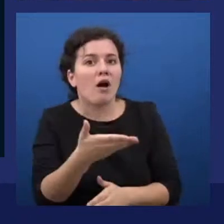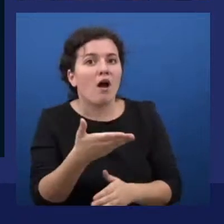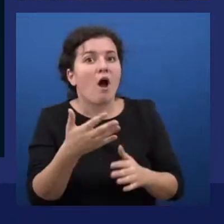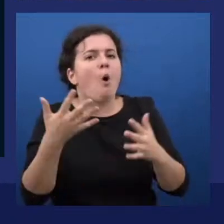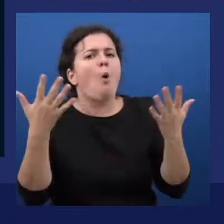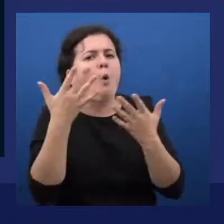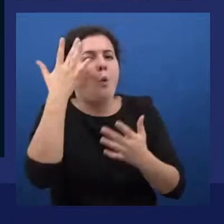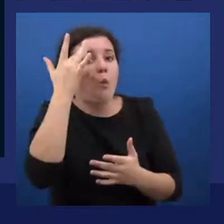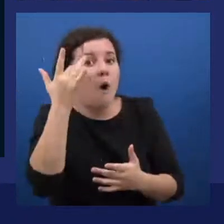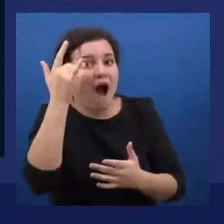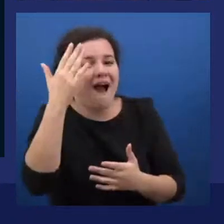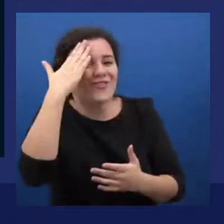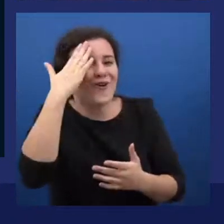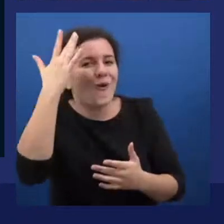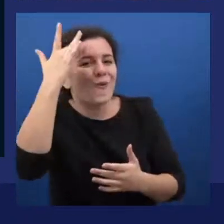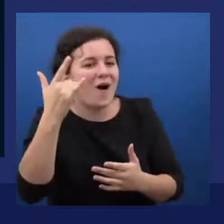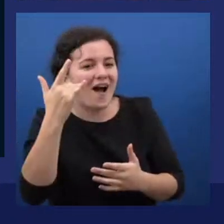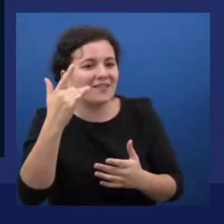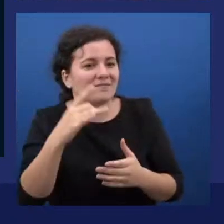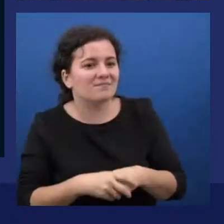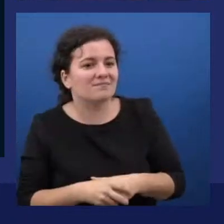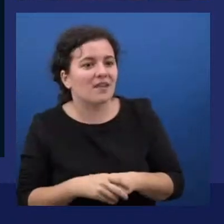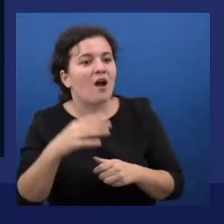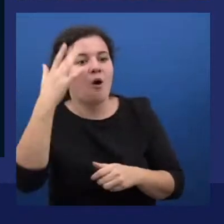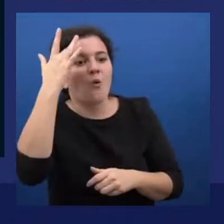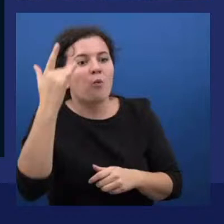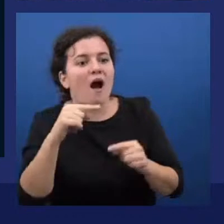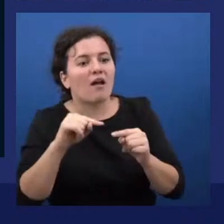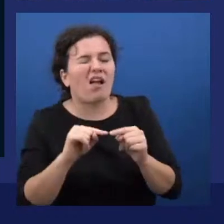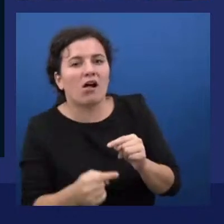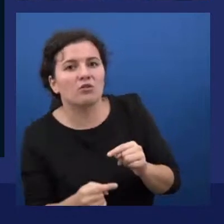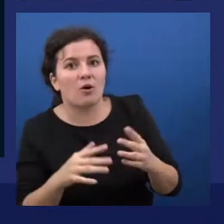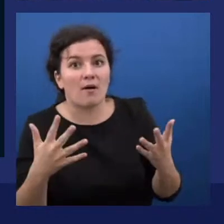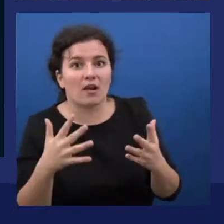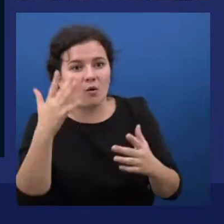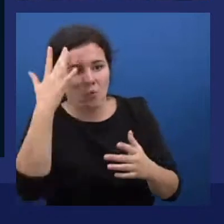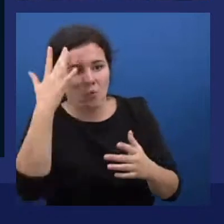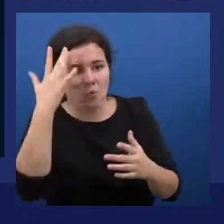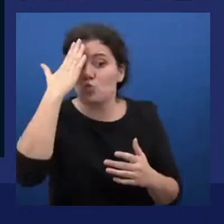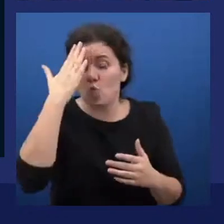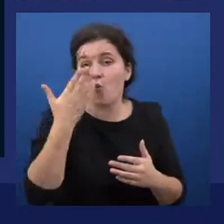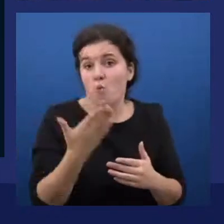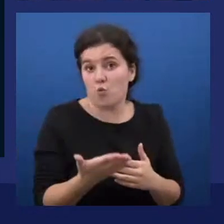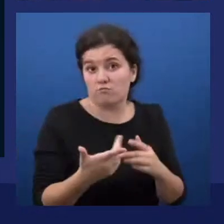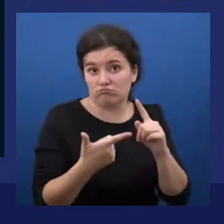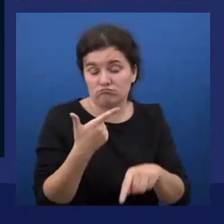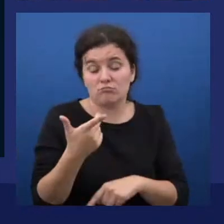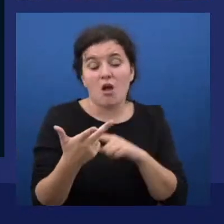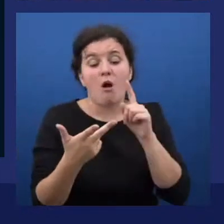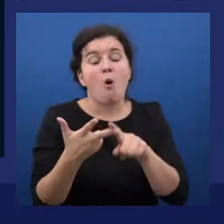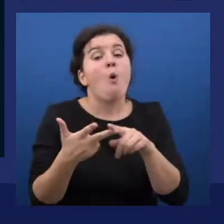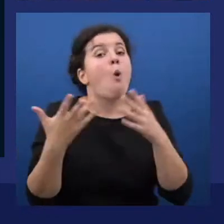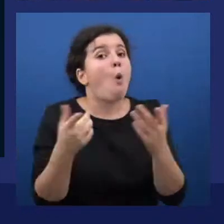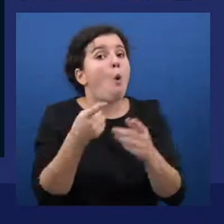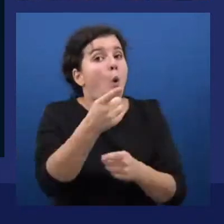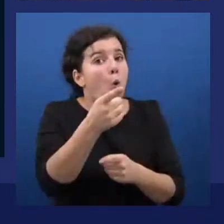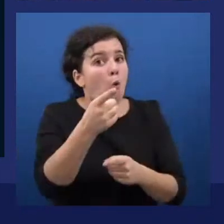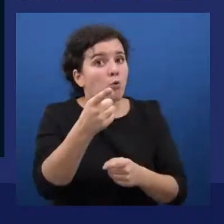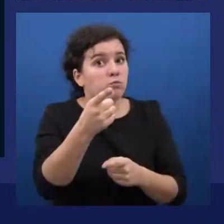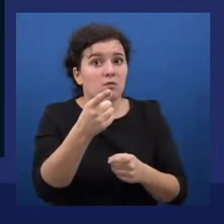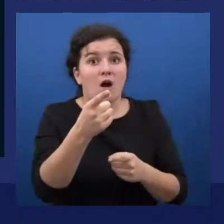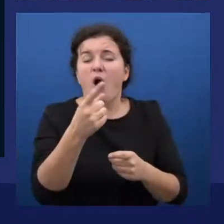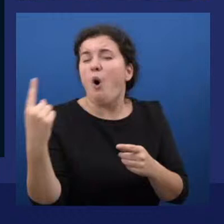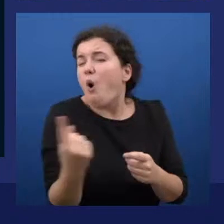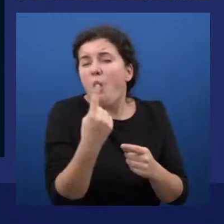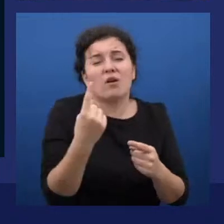anomaly. So it's a little more advanced. But if you just want to detect the anomaly,